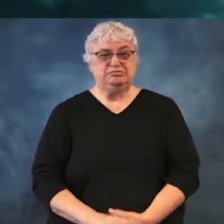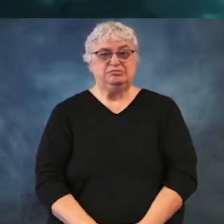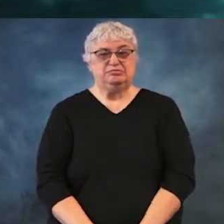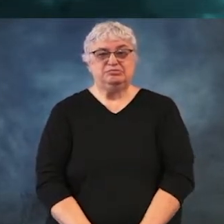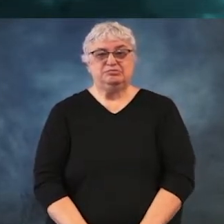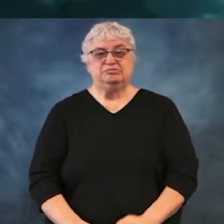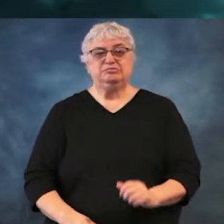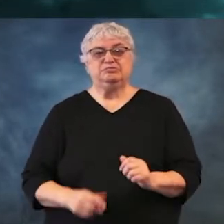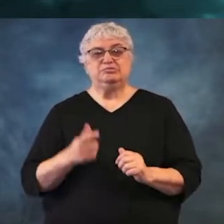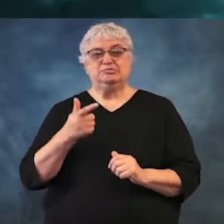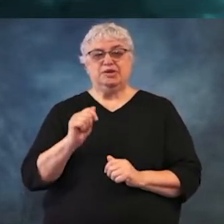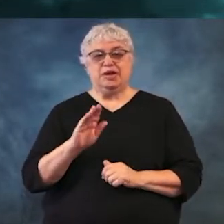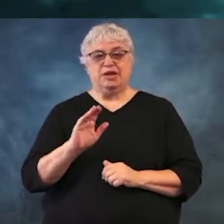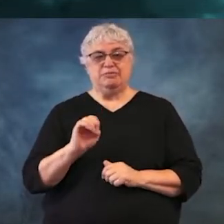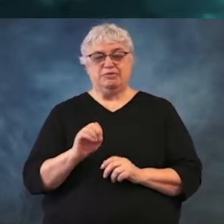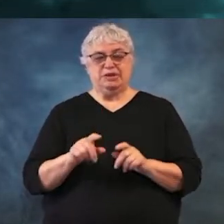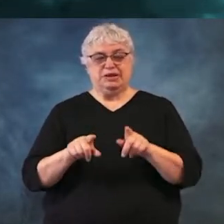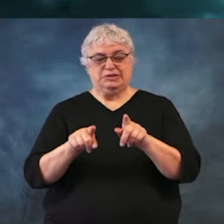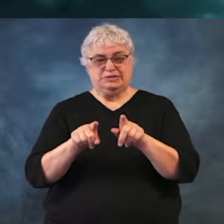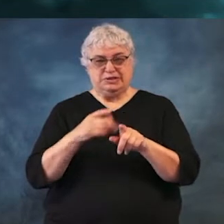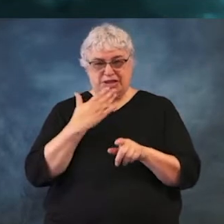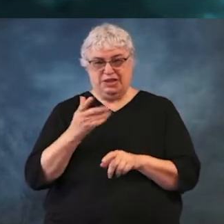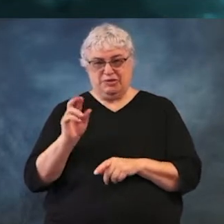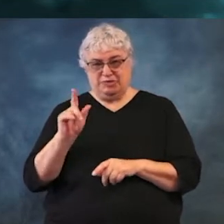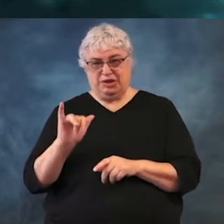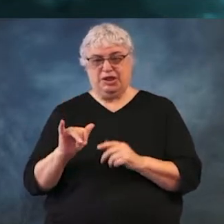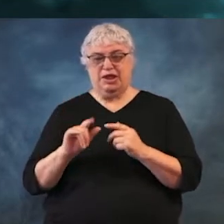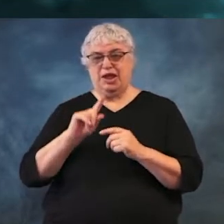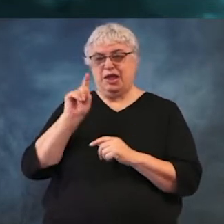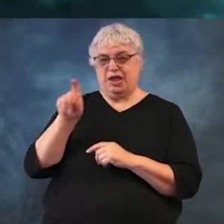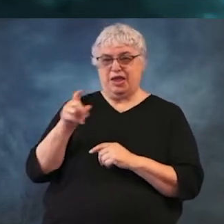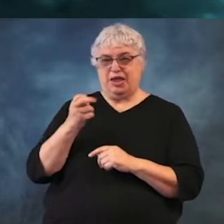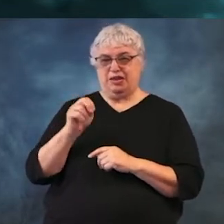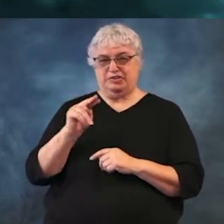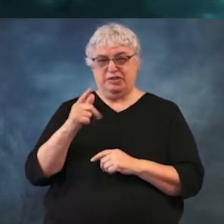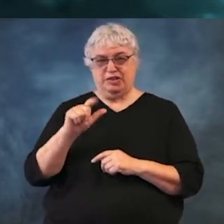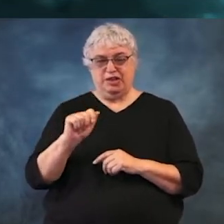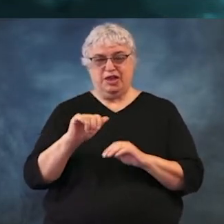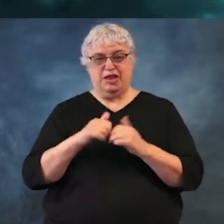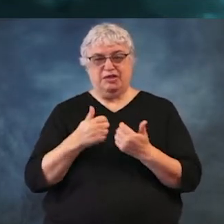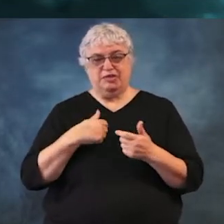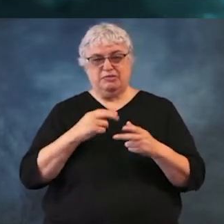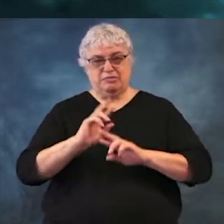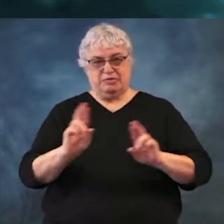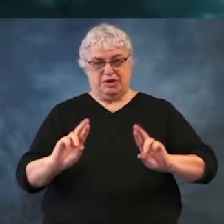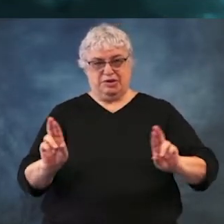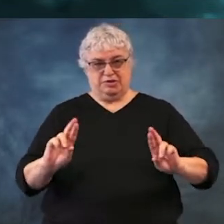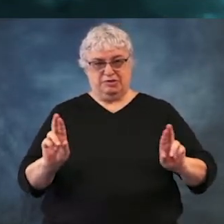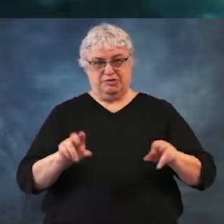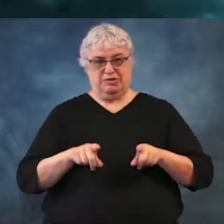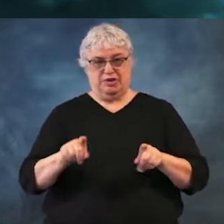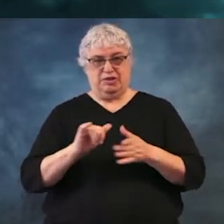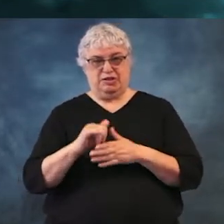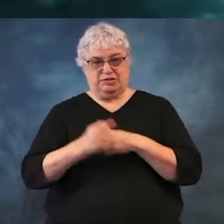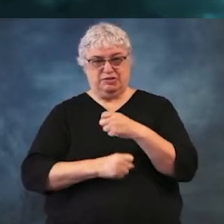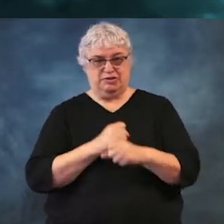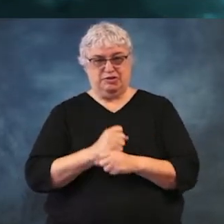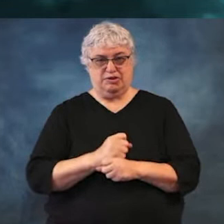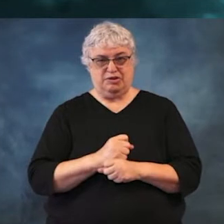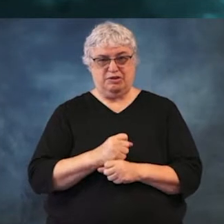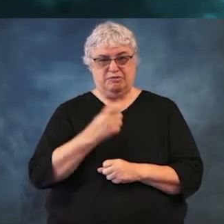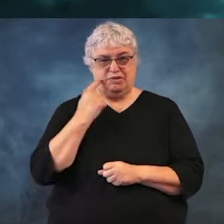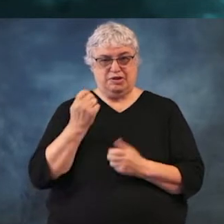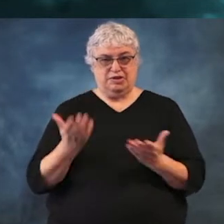thank you, Ricky. Angela, same question for you. How has preparedness looked like in this during this year because